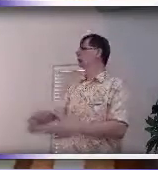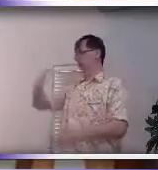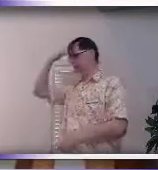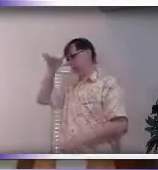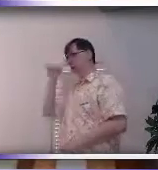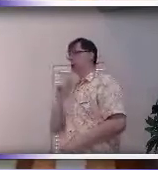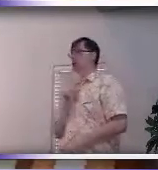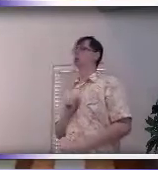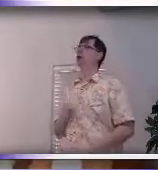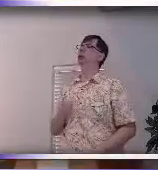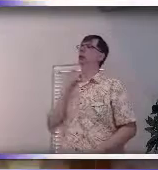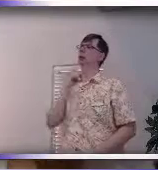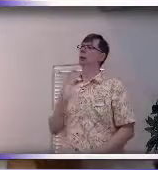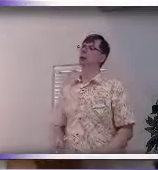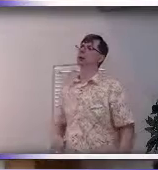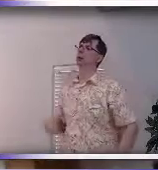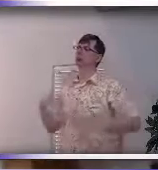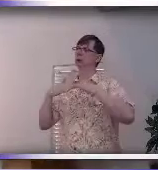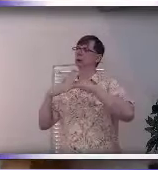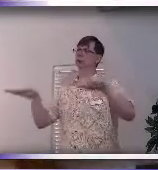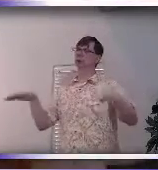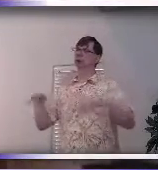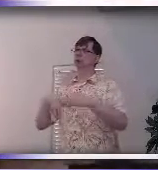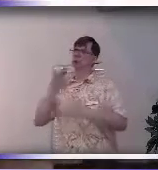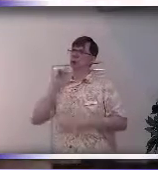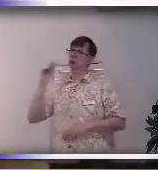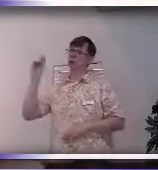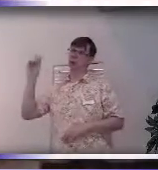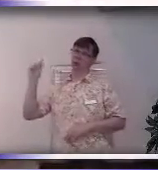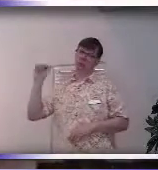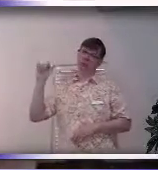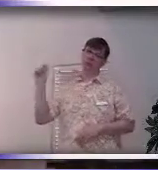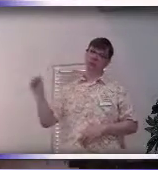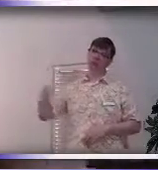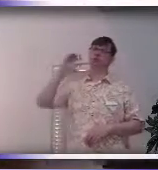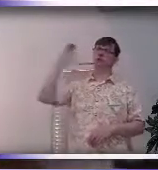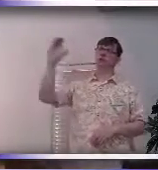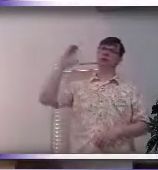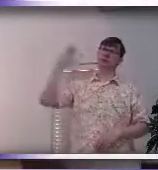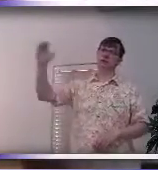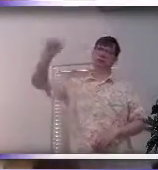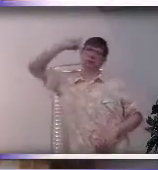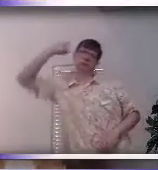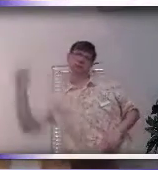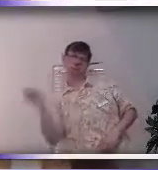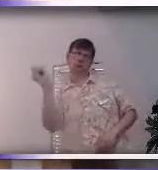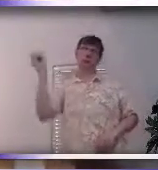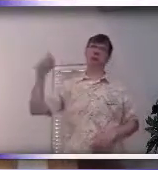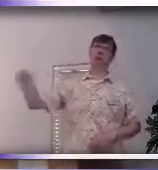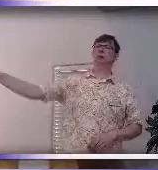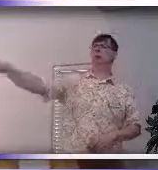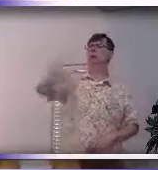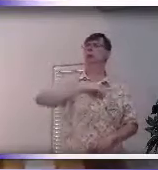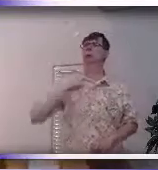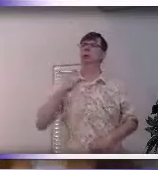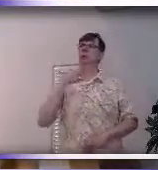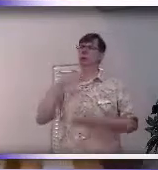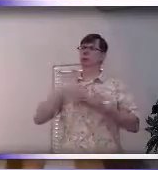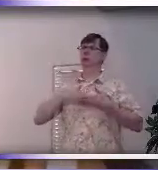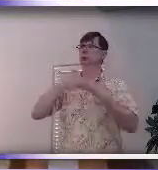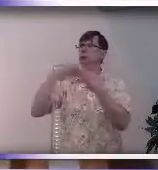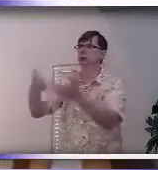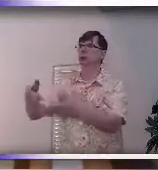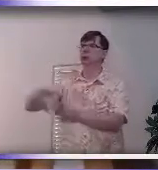also on the executive board of the Coalition for Compassion and Justice, CCJ. We spent a